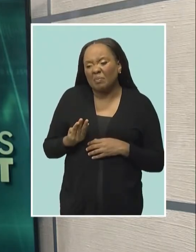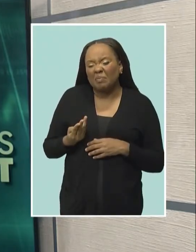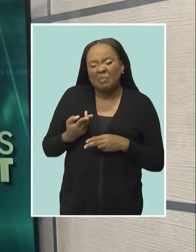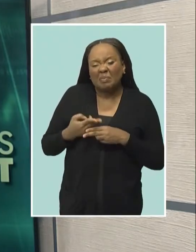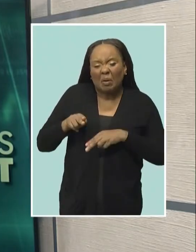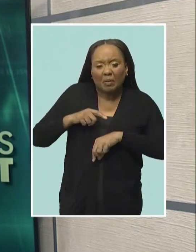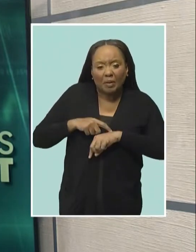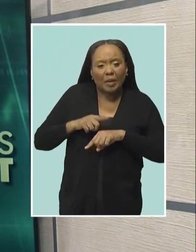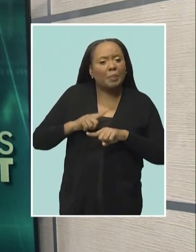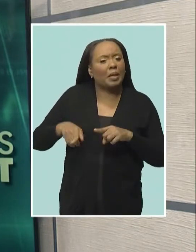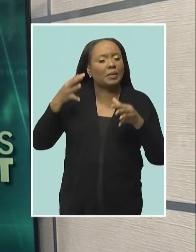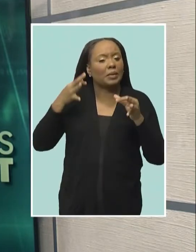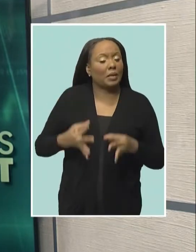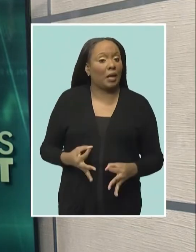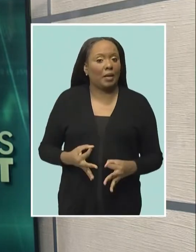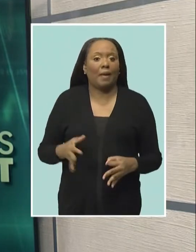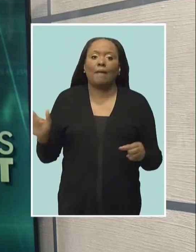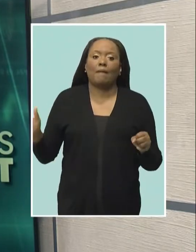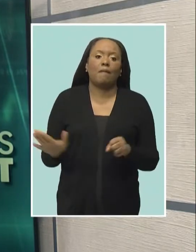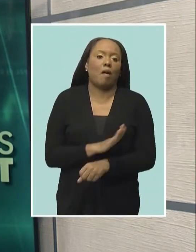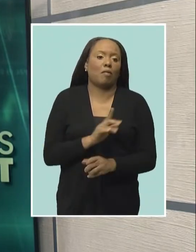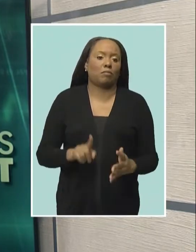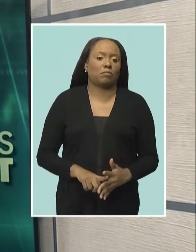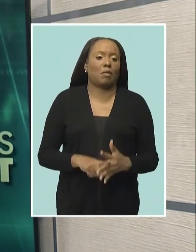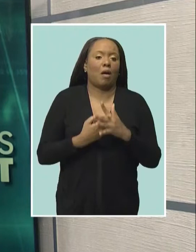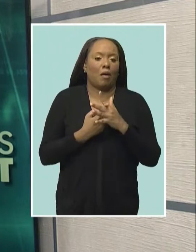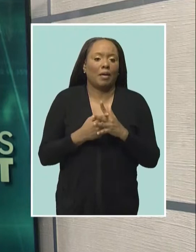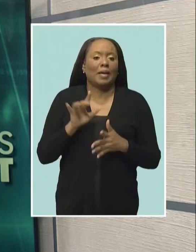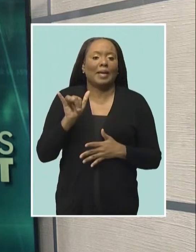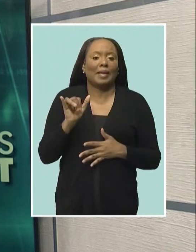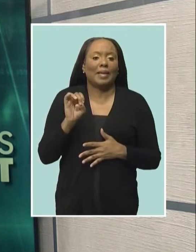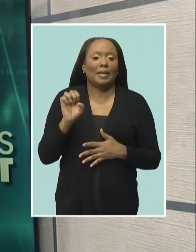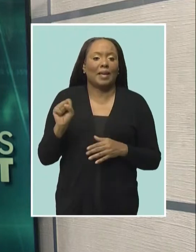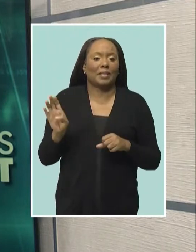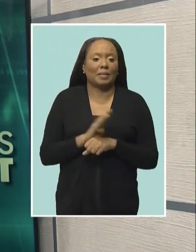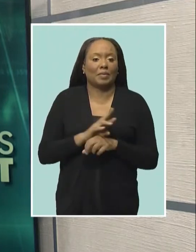woman. In tonight's Yes Business Report, our news team went up close with